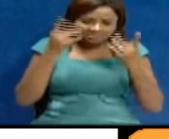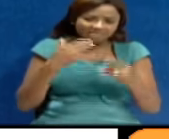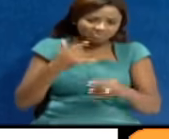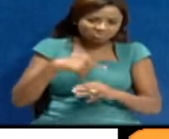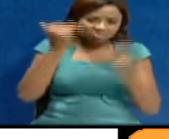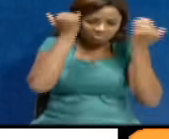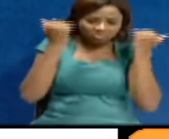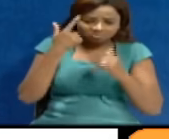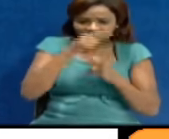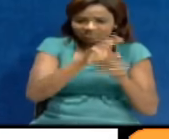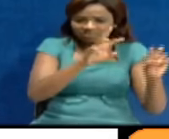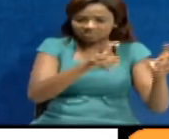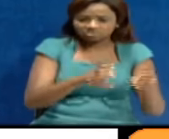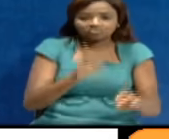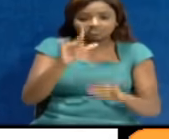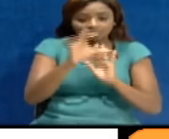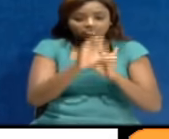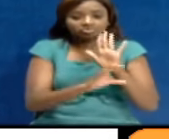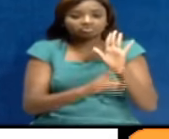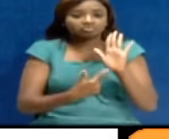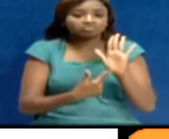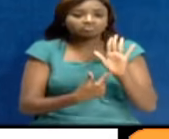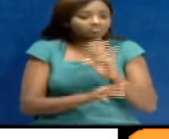particular matter? The rule of law.